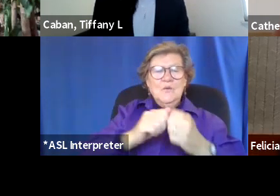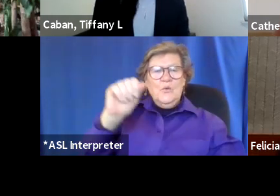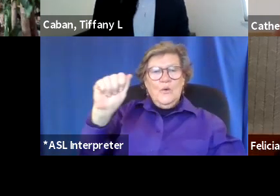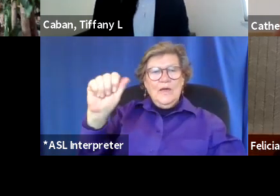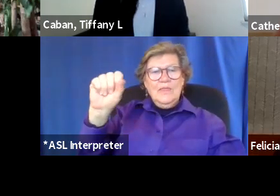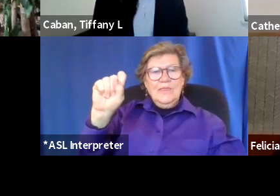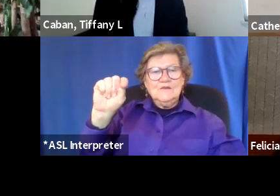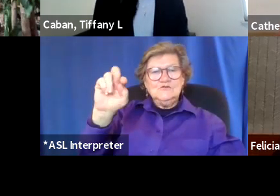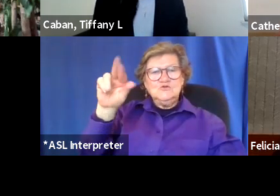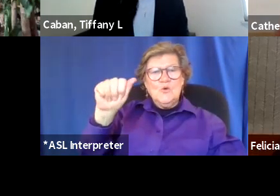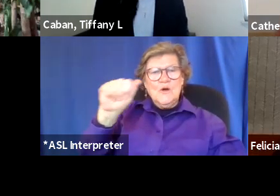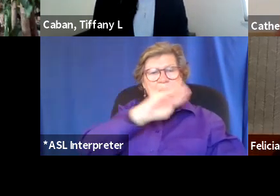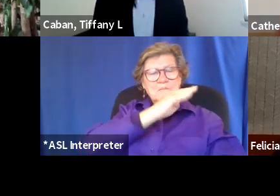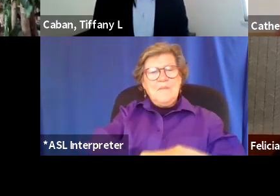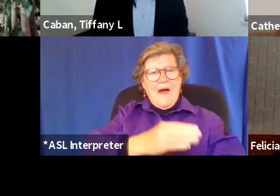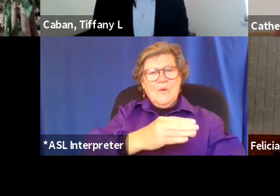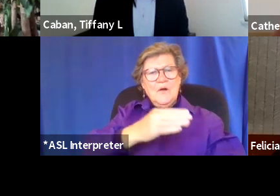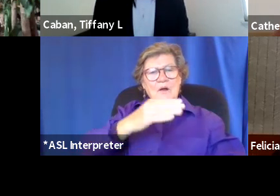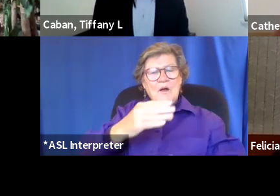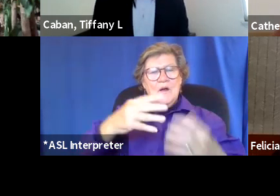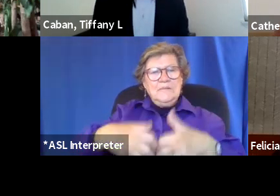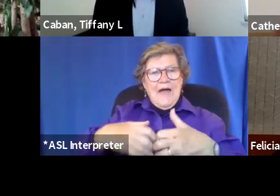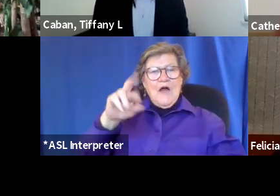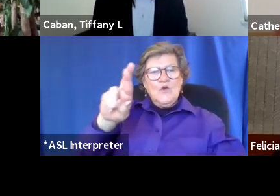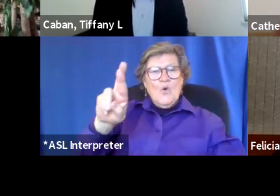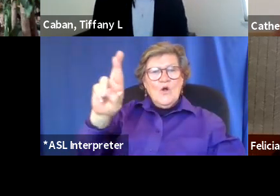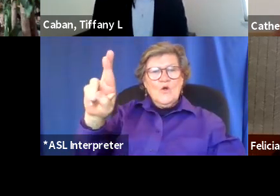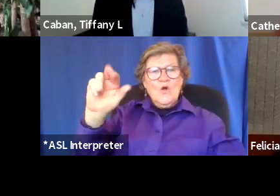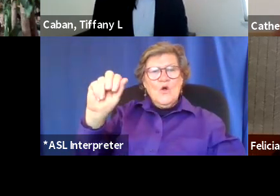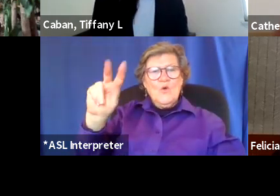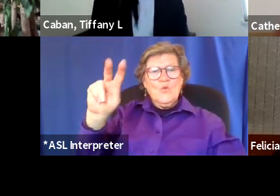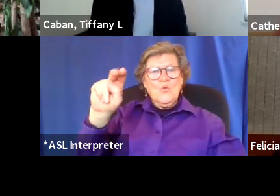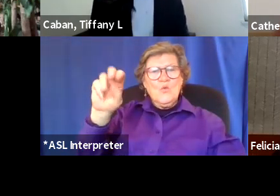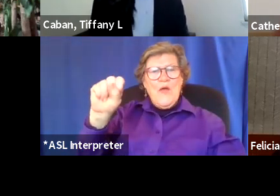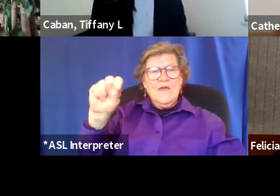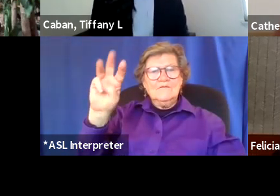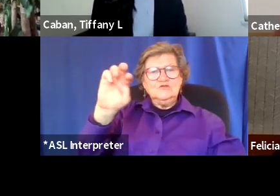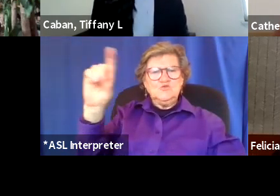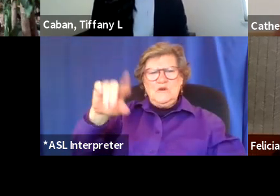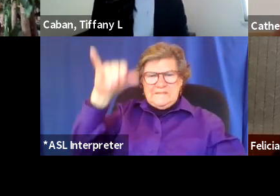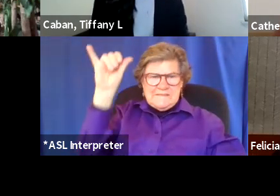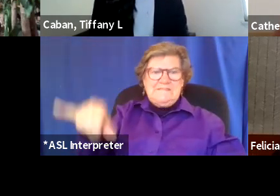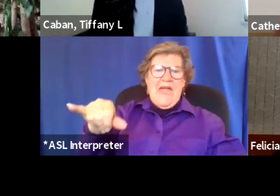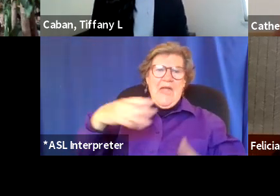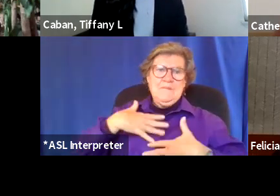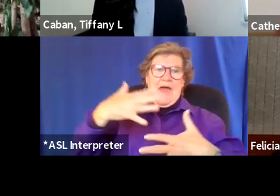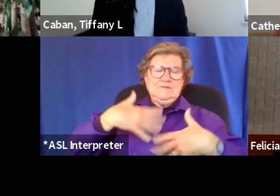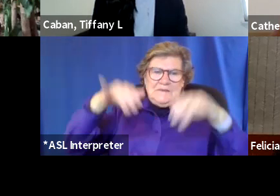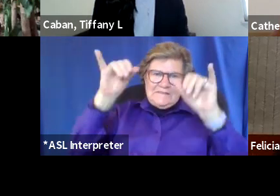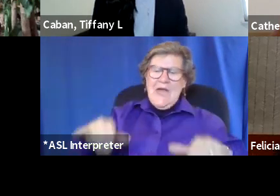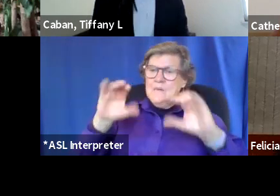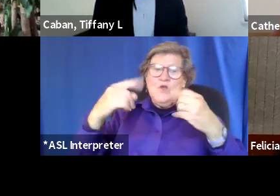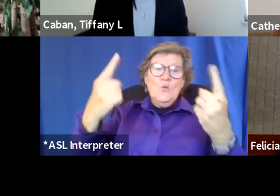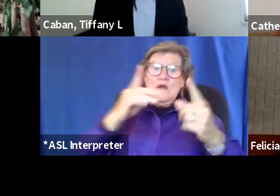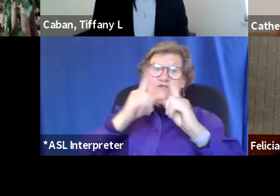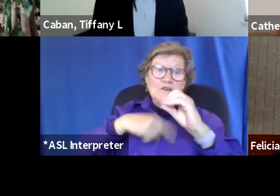or the power plants in Ravenswood. They are the same power plants 20 years later with the same amount of asthma. Nobody talks about it. They talk